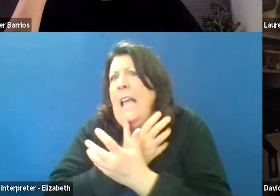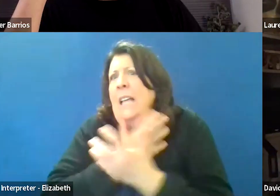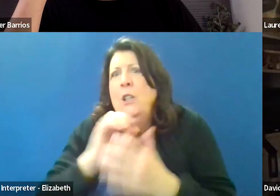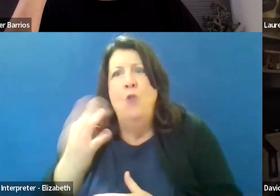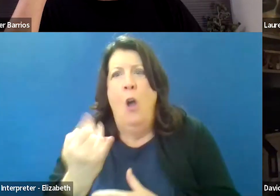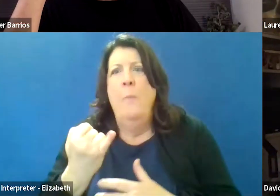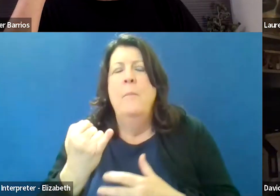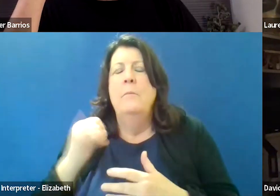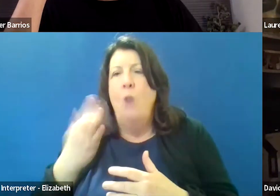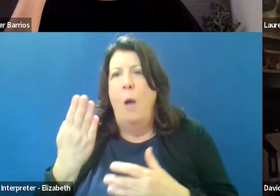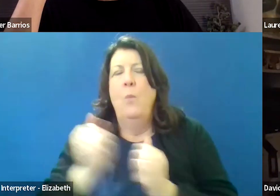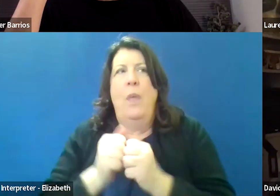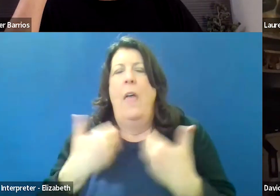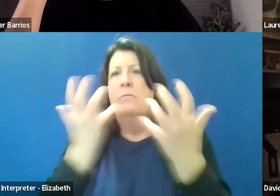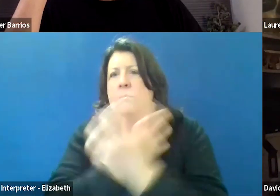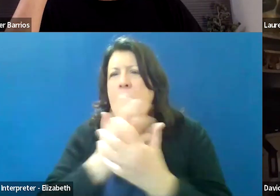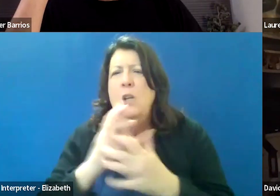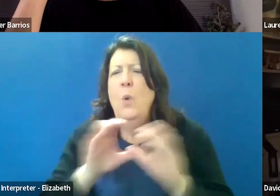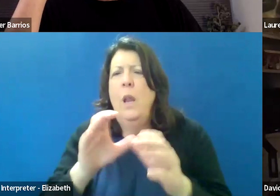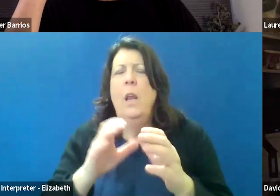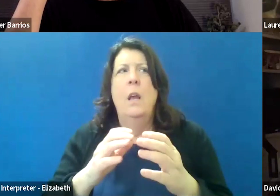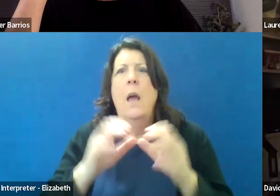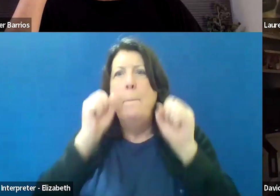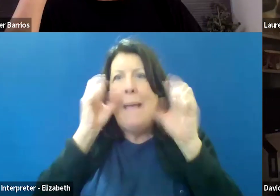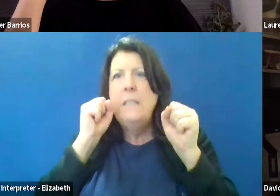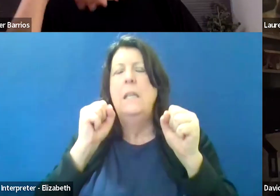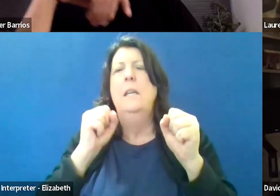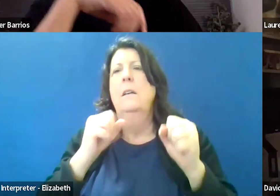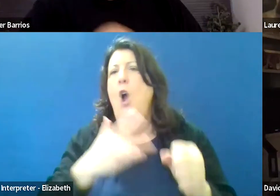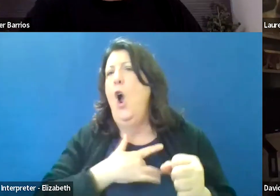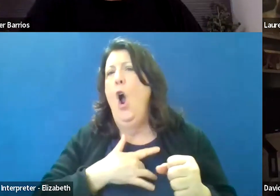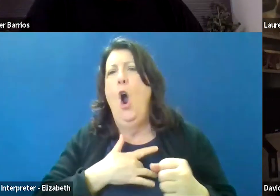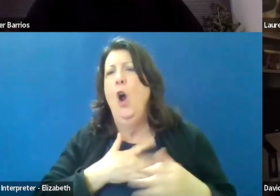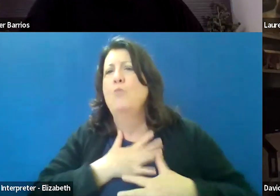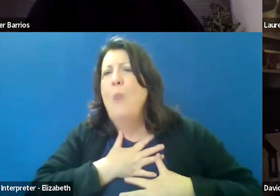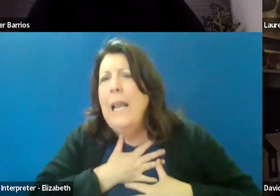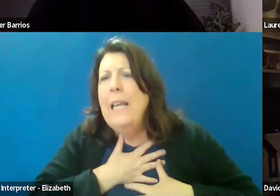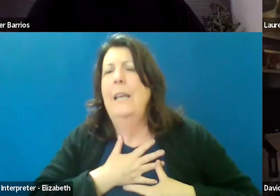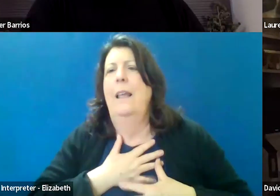doing phenomenal, heartbreaking, beautiful things with it, you know, with Mary. For sure.